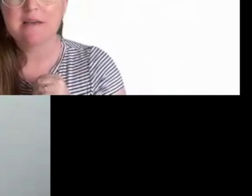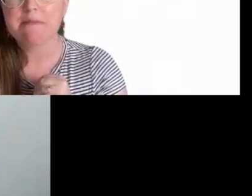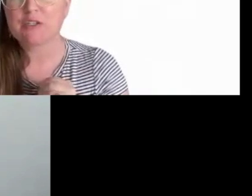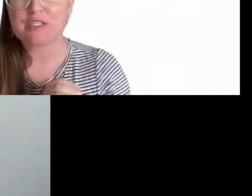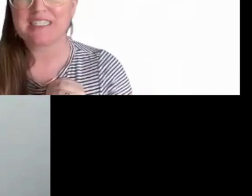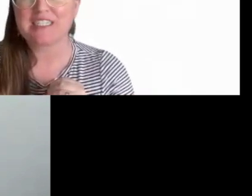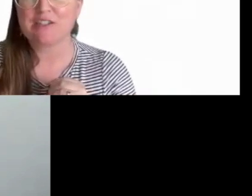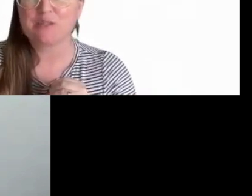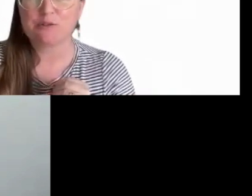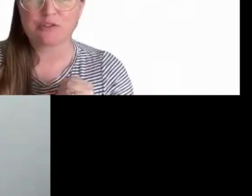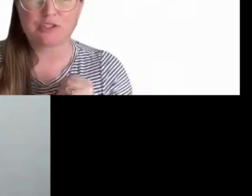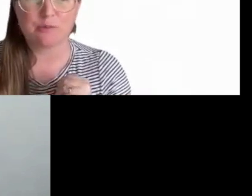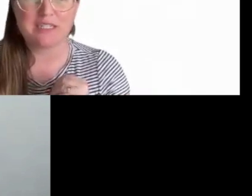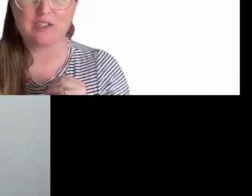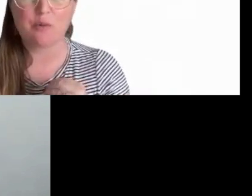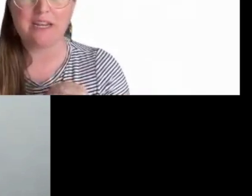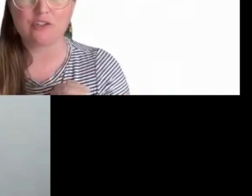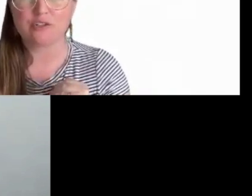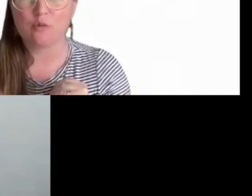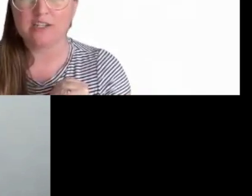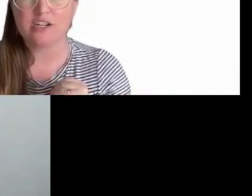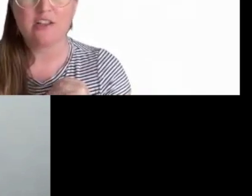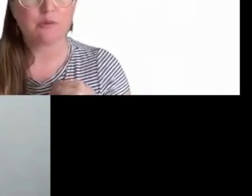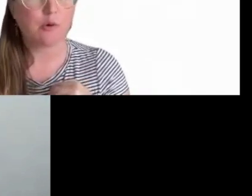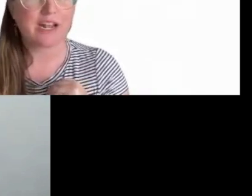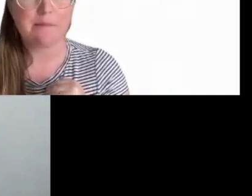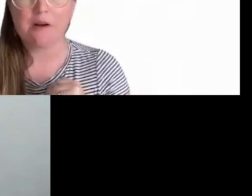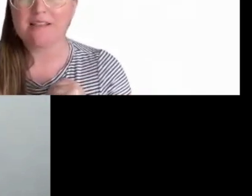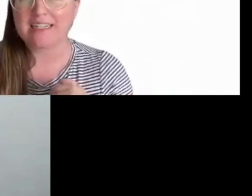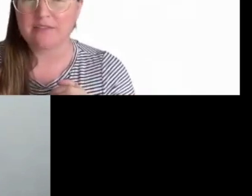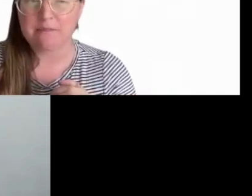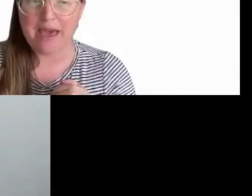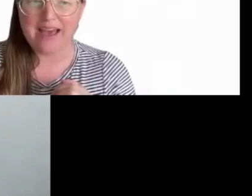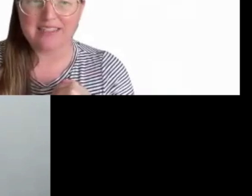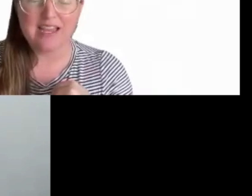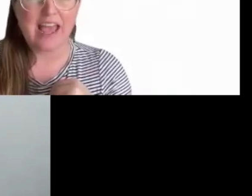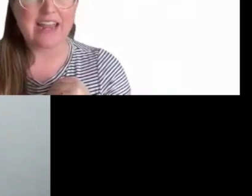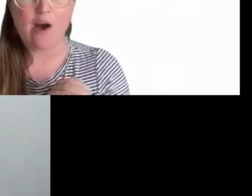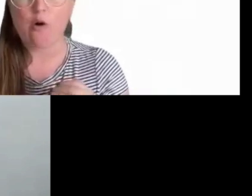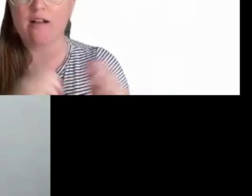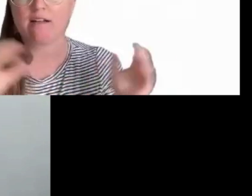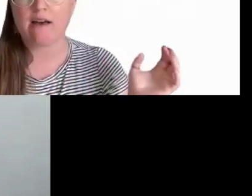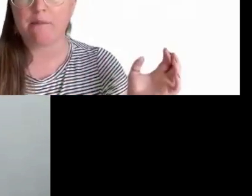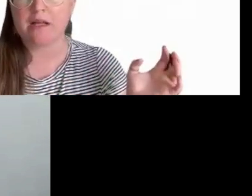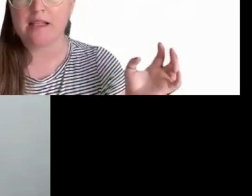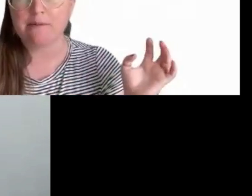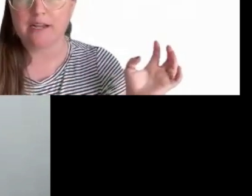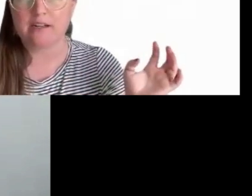with serious mental illness and serious emotional disturbance. So make sure to watch the recording about collective impact and